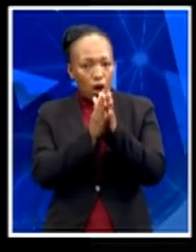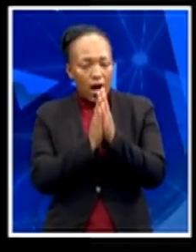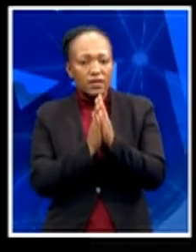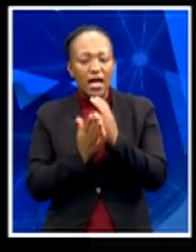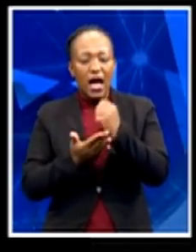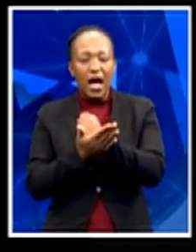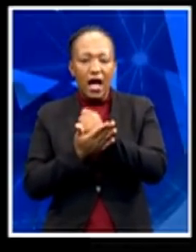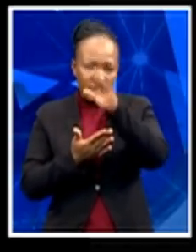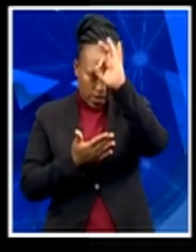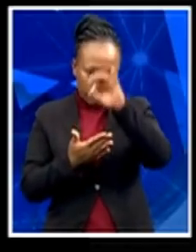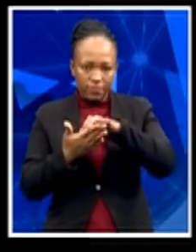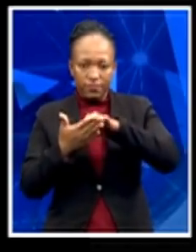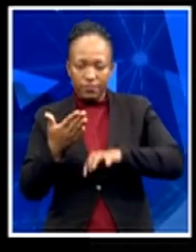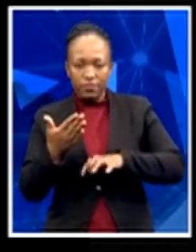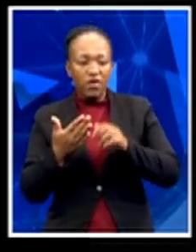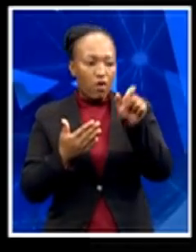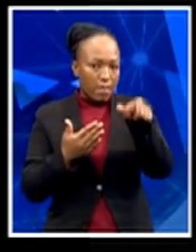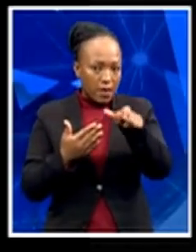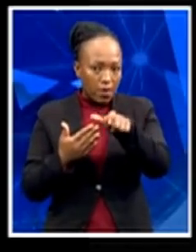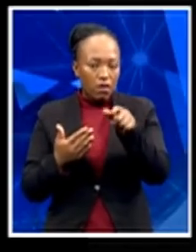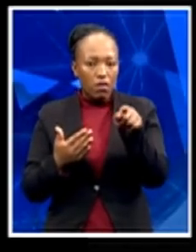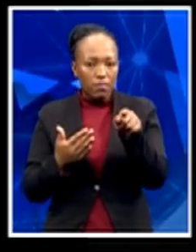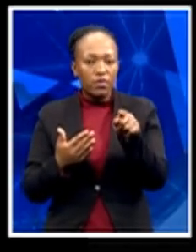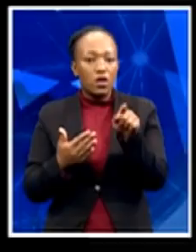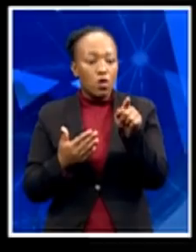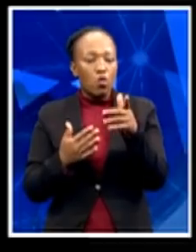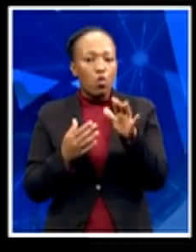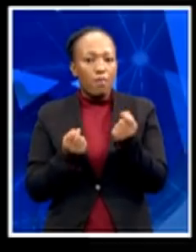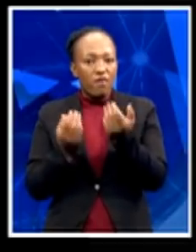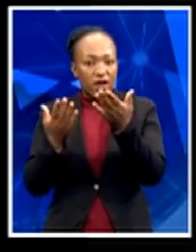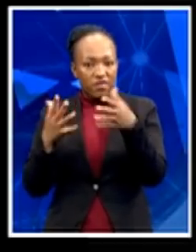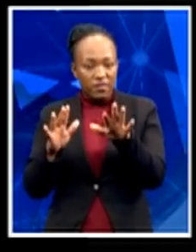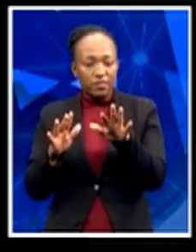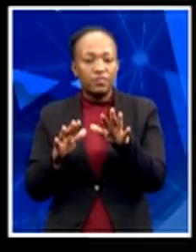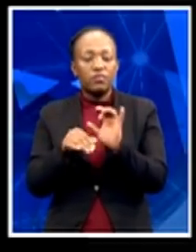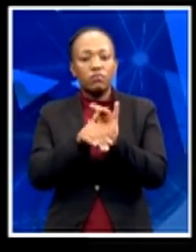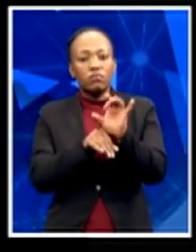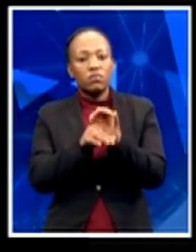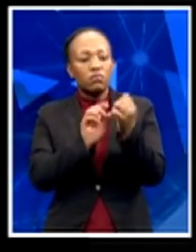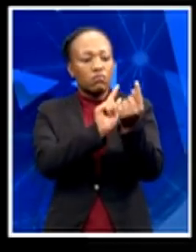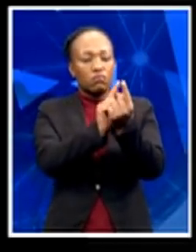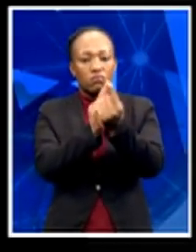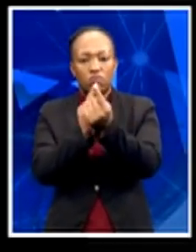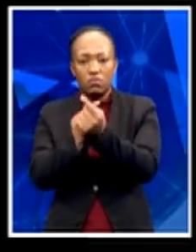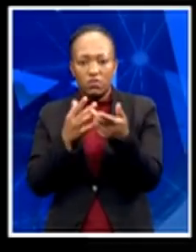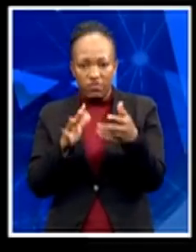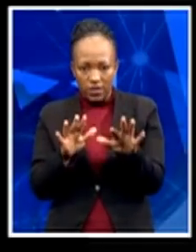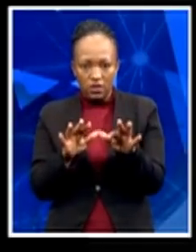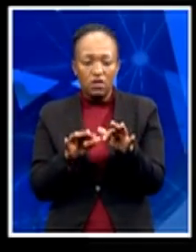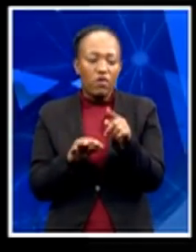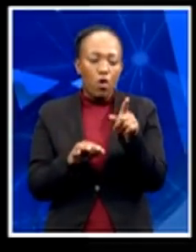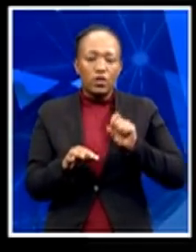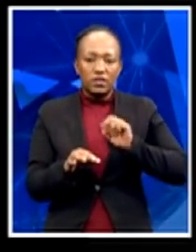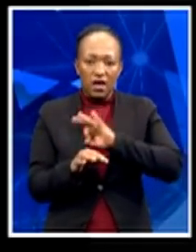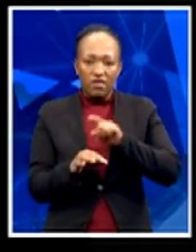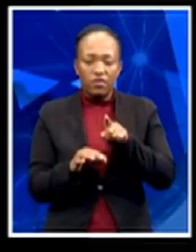which were provided. They've had consultations with various officials, and including the Director General, and these